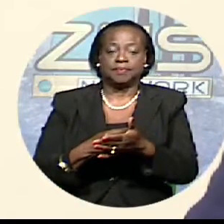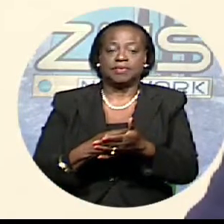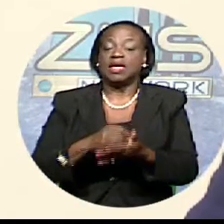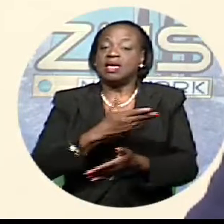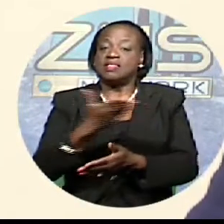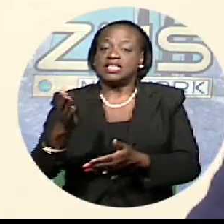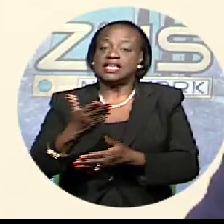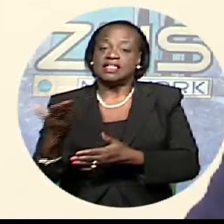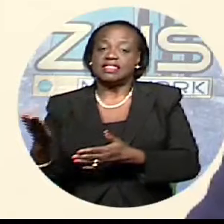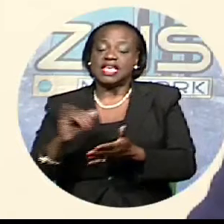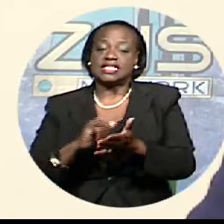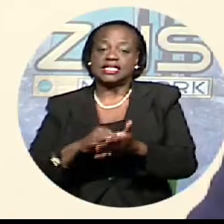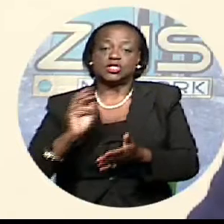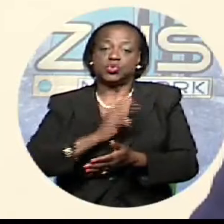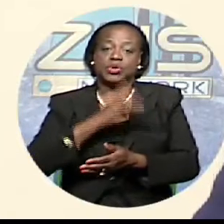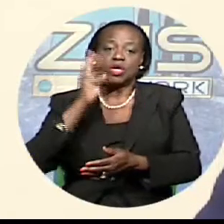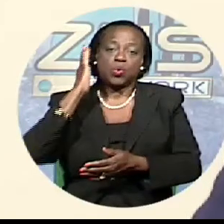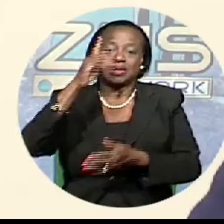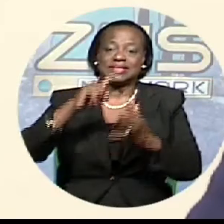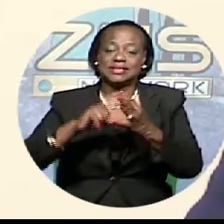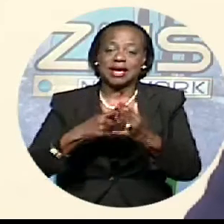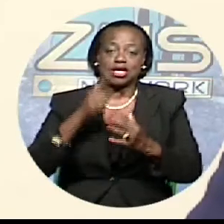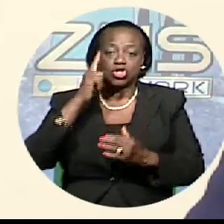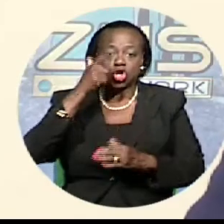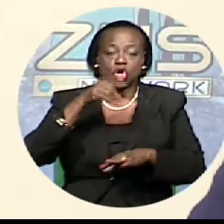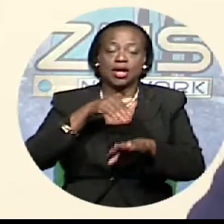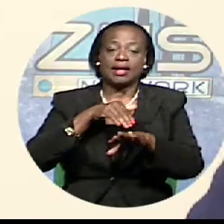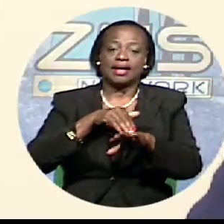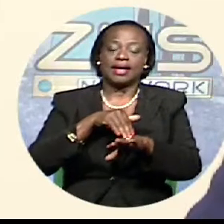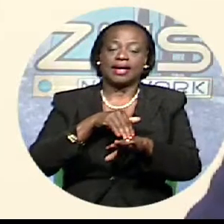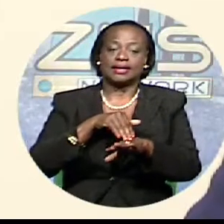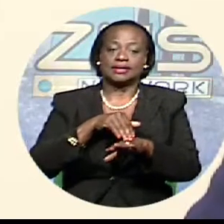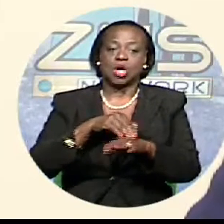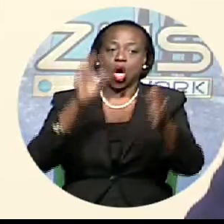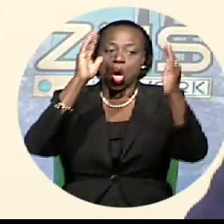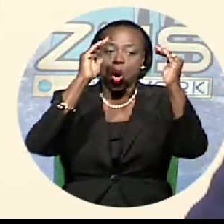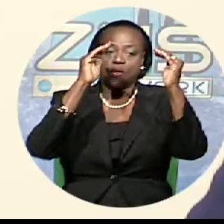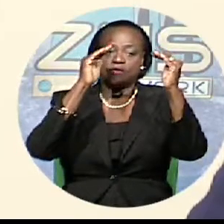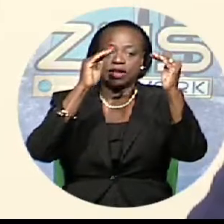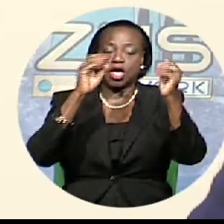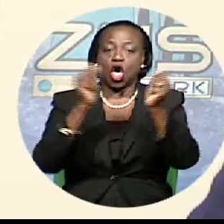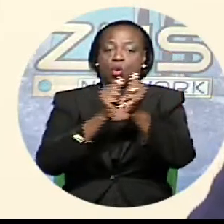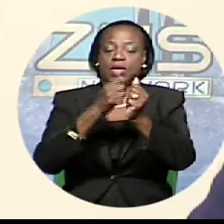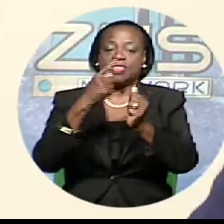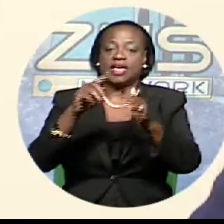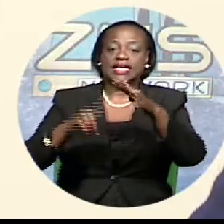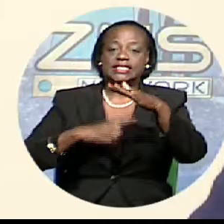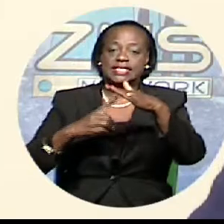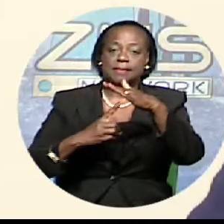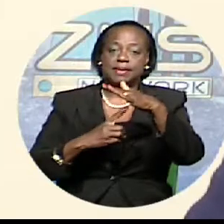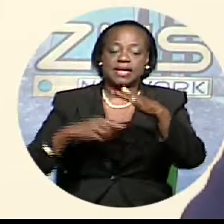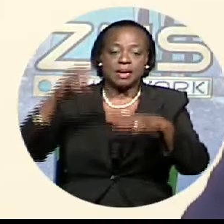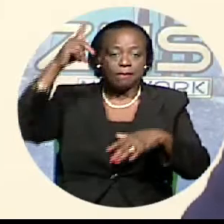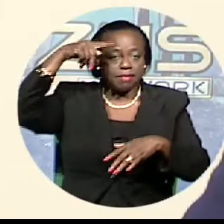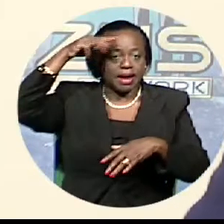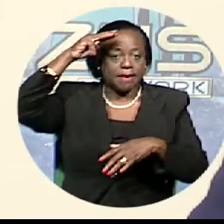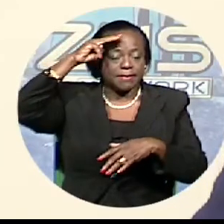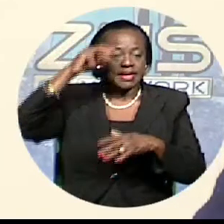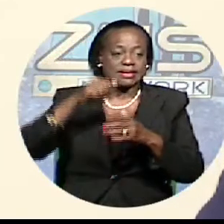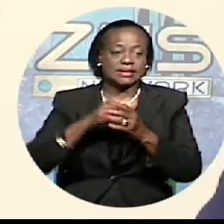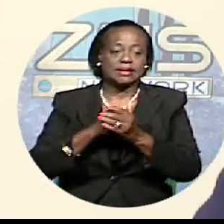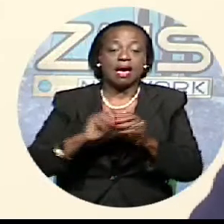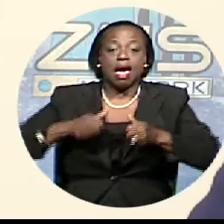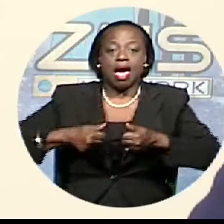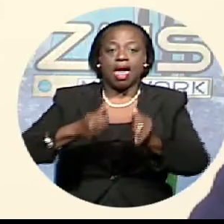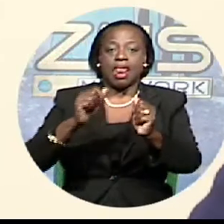the things that we need to start looking at, and hopefully, you know, the Deputy Prime Minister and Minister of Works will allow me